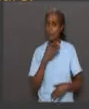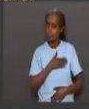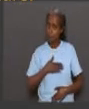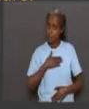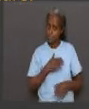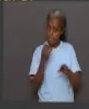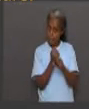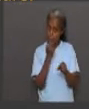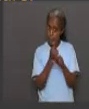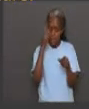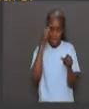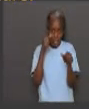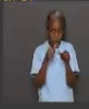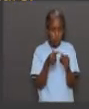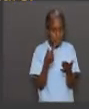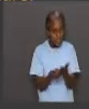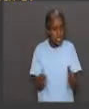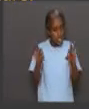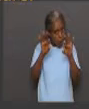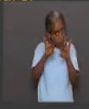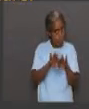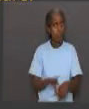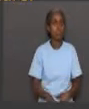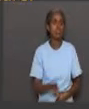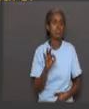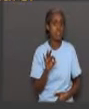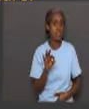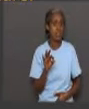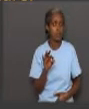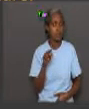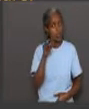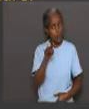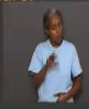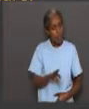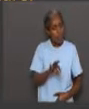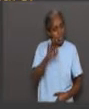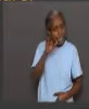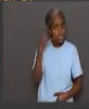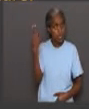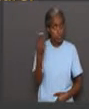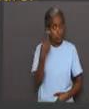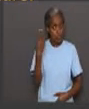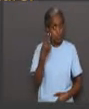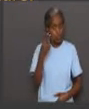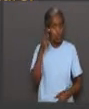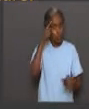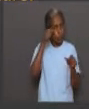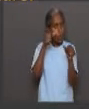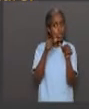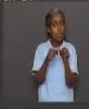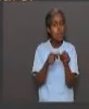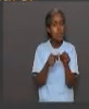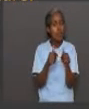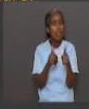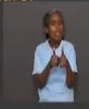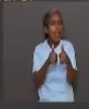Please make a note of this important discovery. You will find it useful to remember when